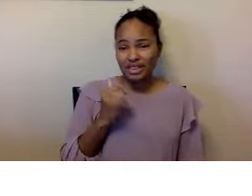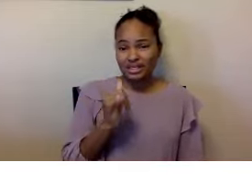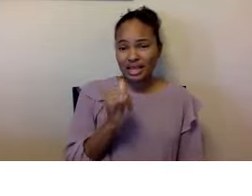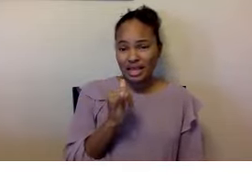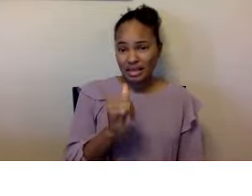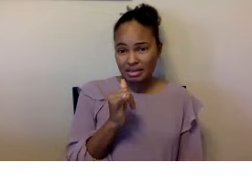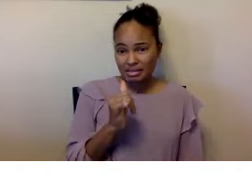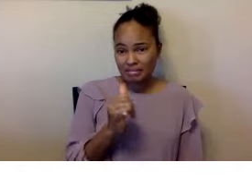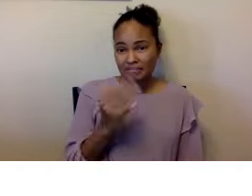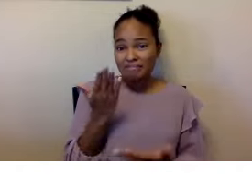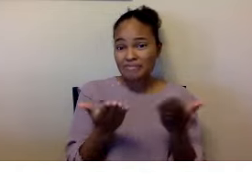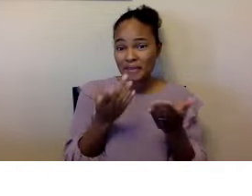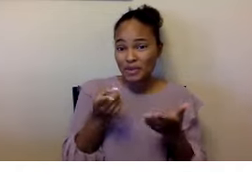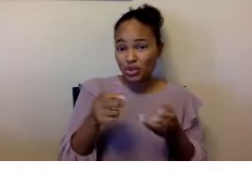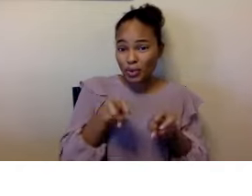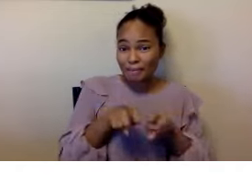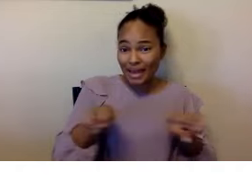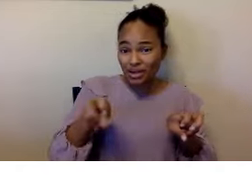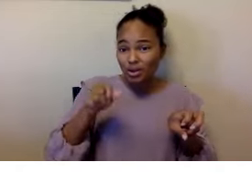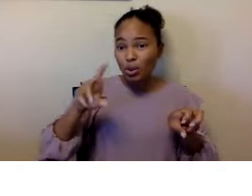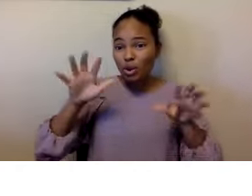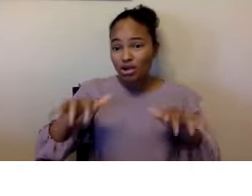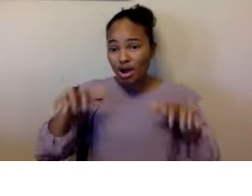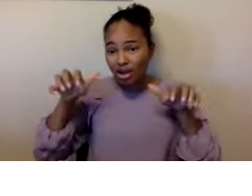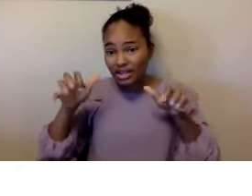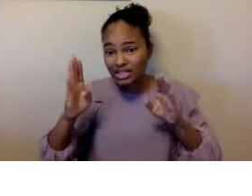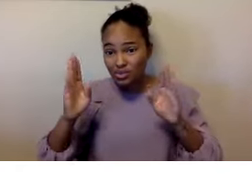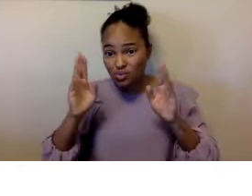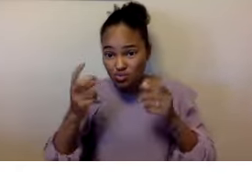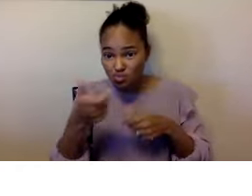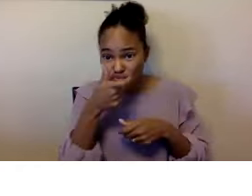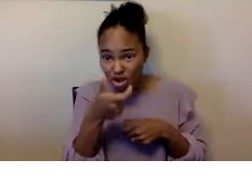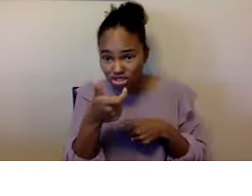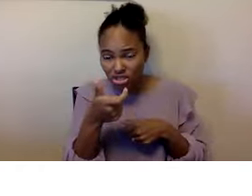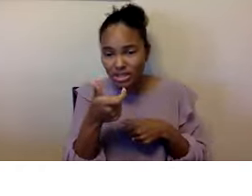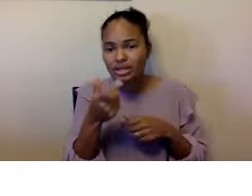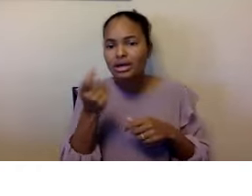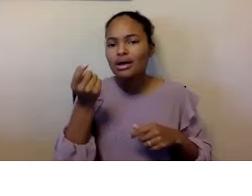those in the panel or those in the audience, but I feel sometimes that